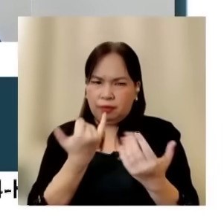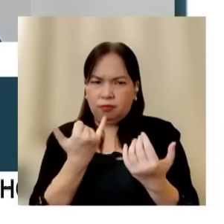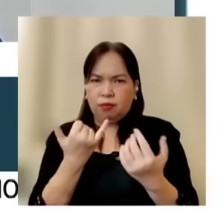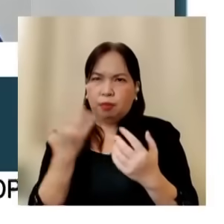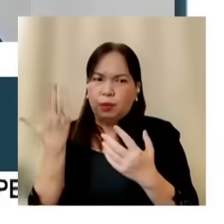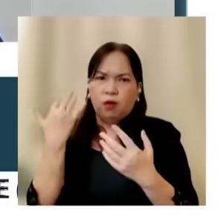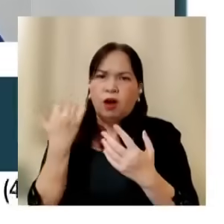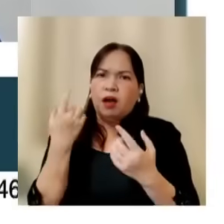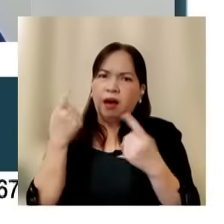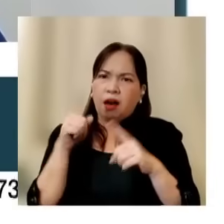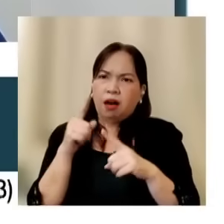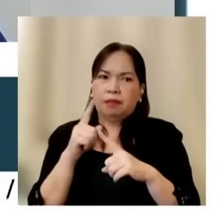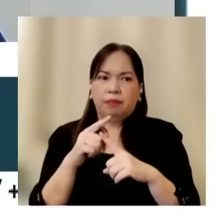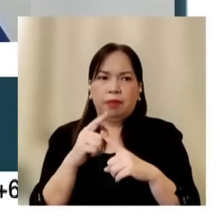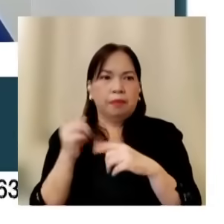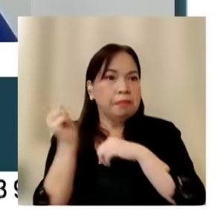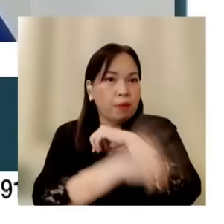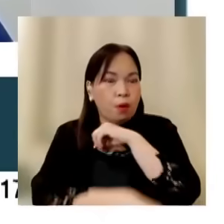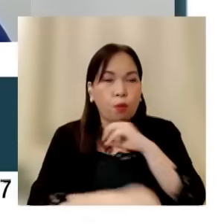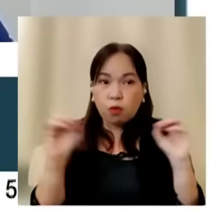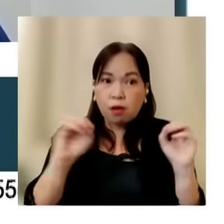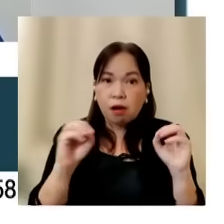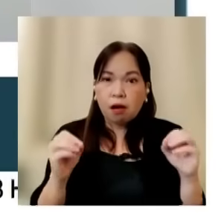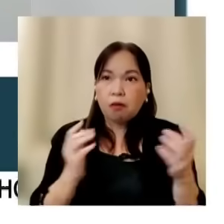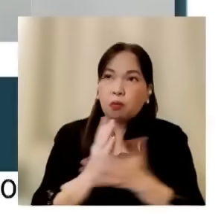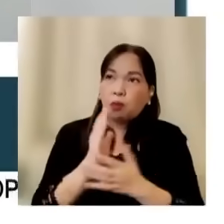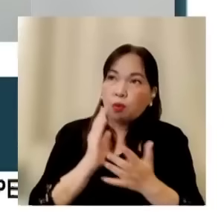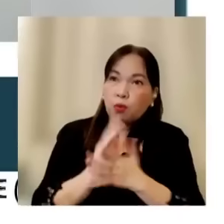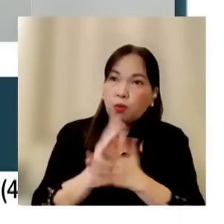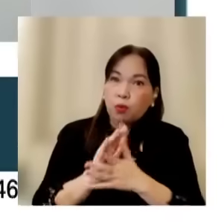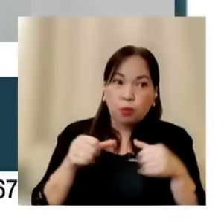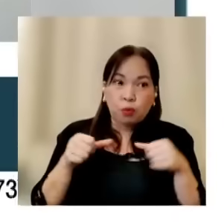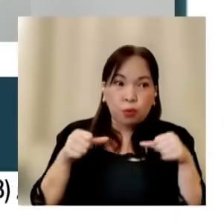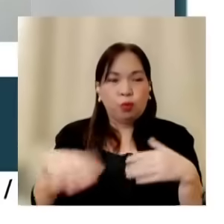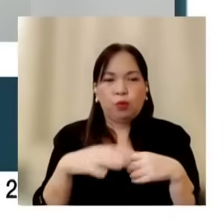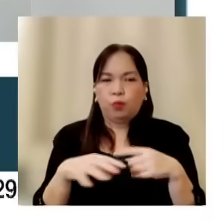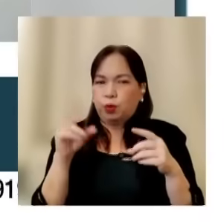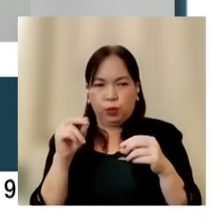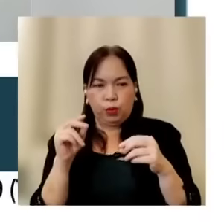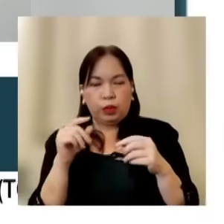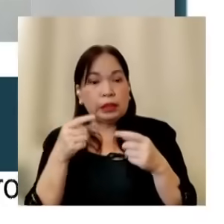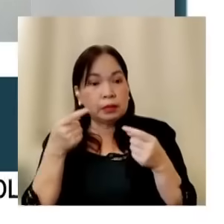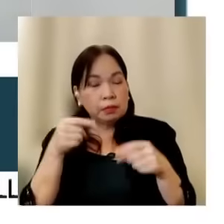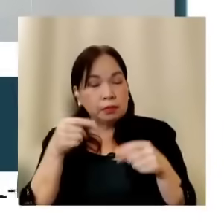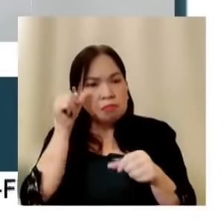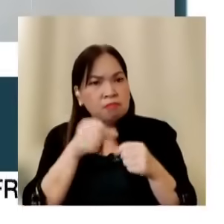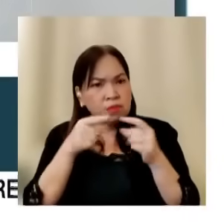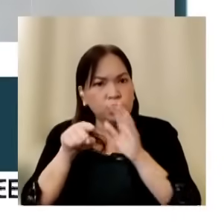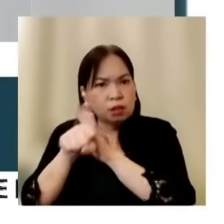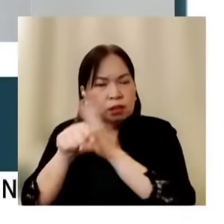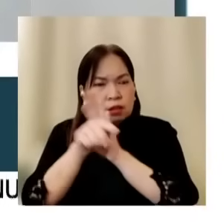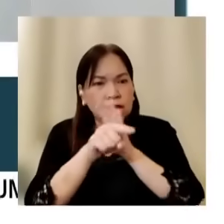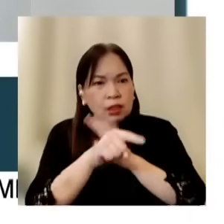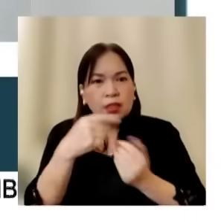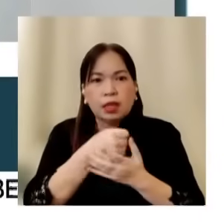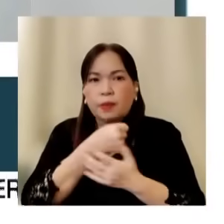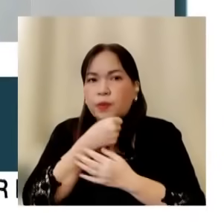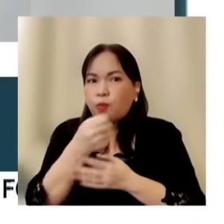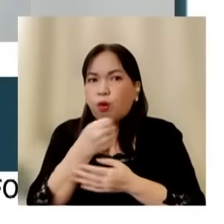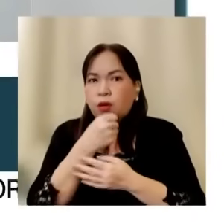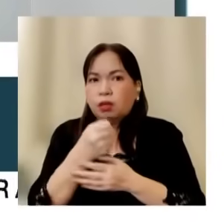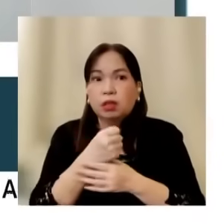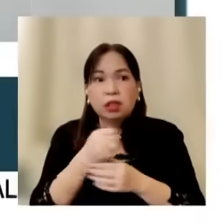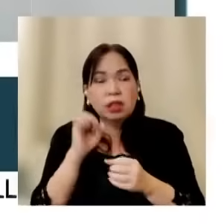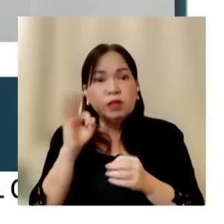future. We might even have situations where the killings of journalists would continue, and that harassment